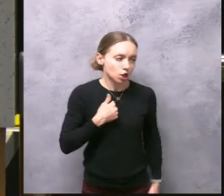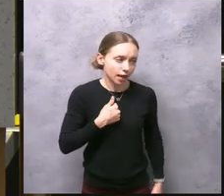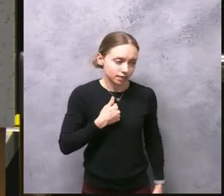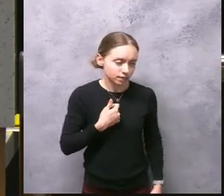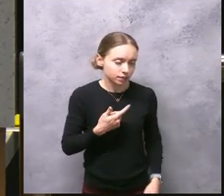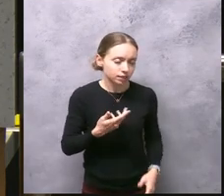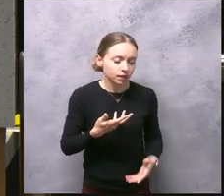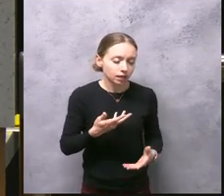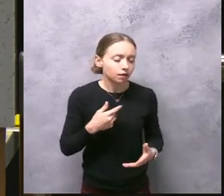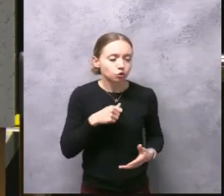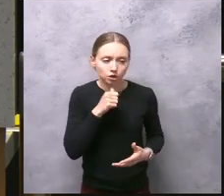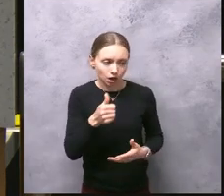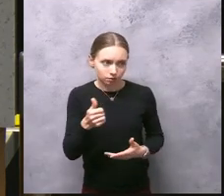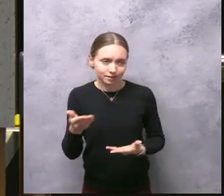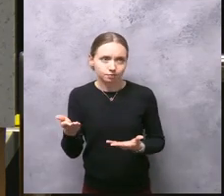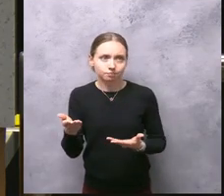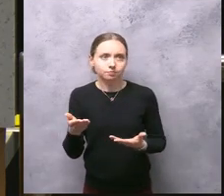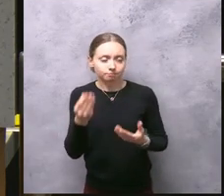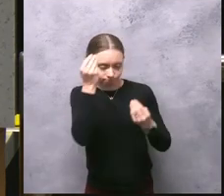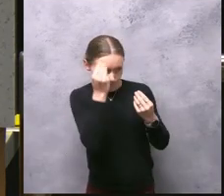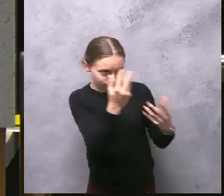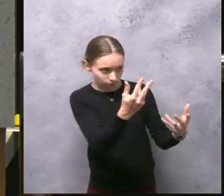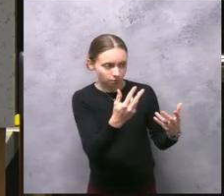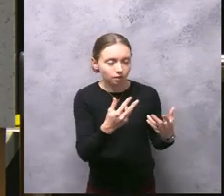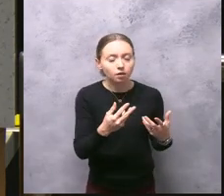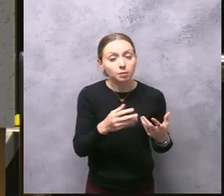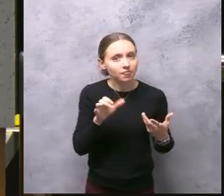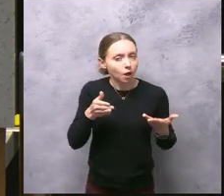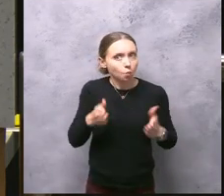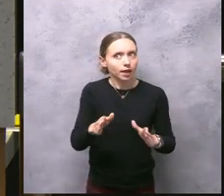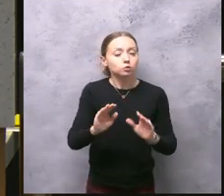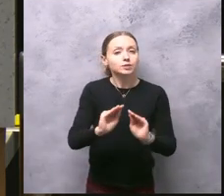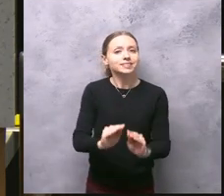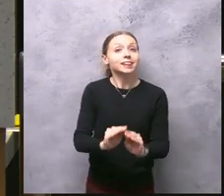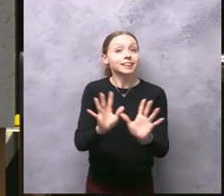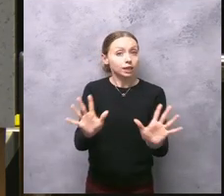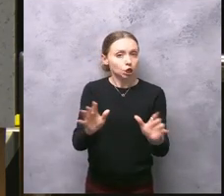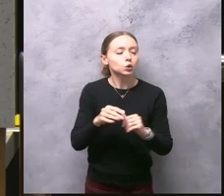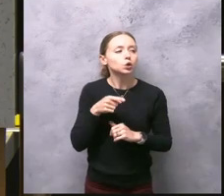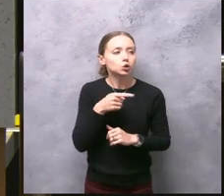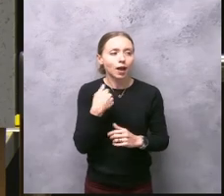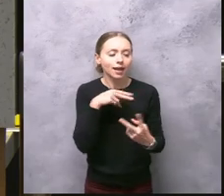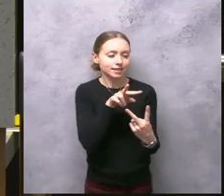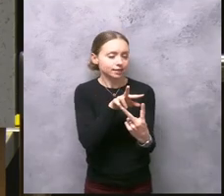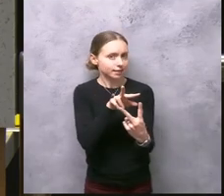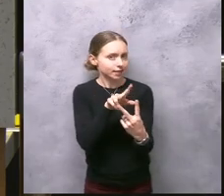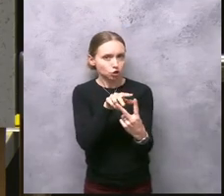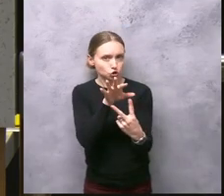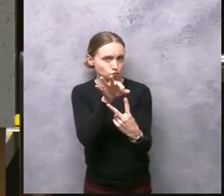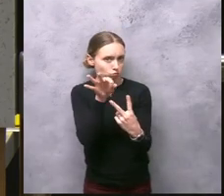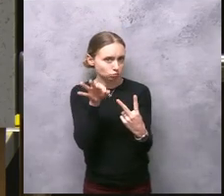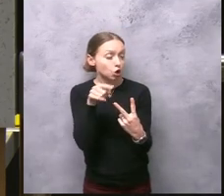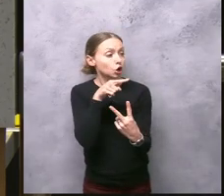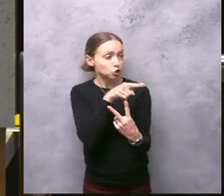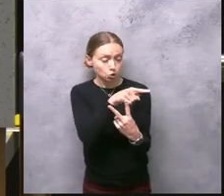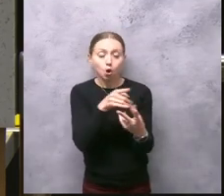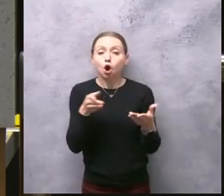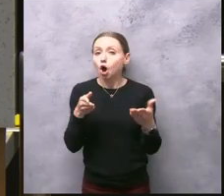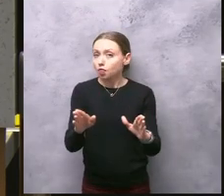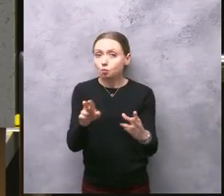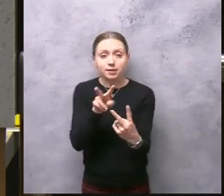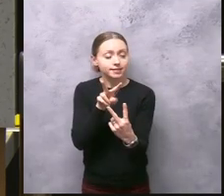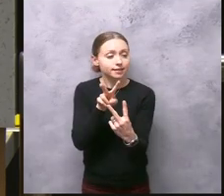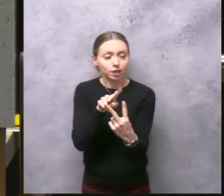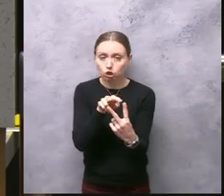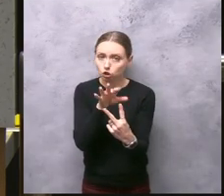bringing that to your attention, but that way it was clear that you had an either or, you were authorizing us to do either